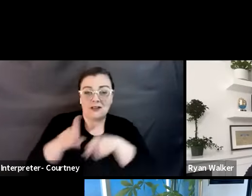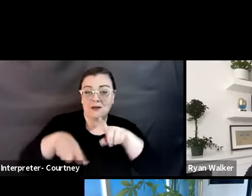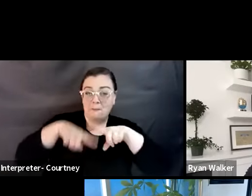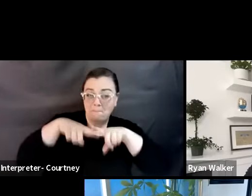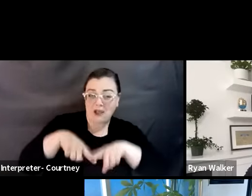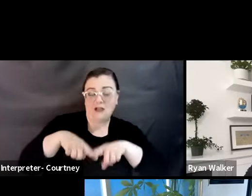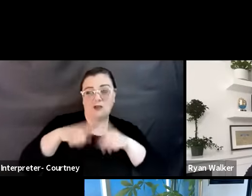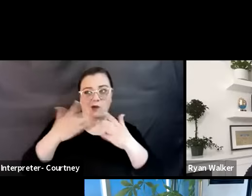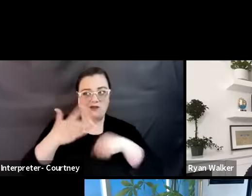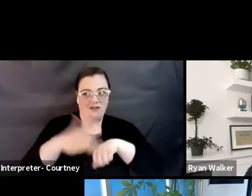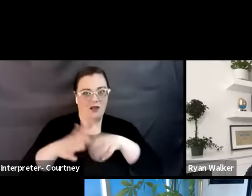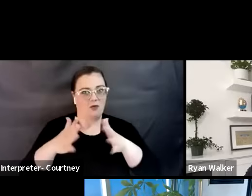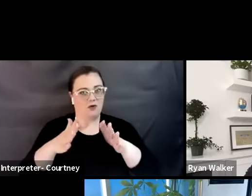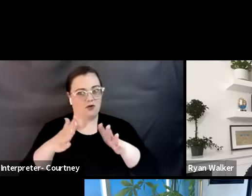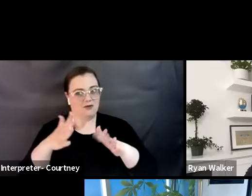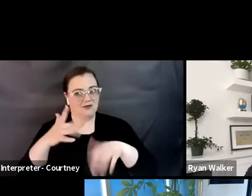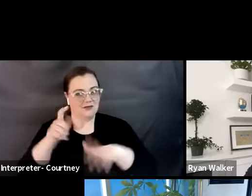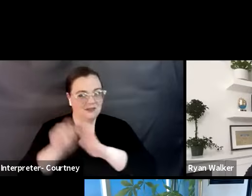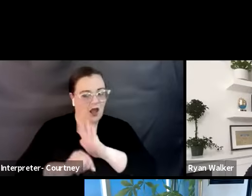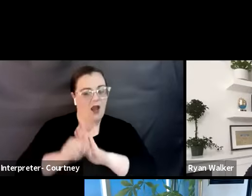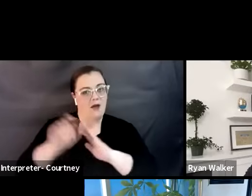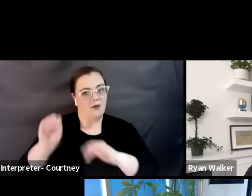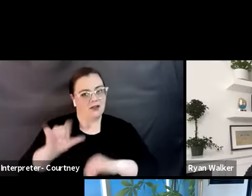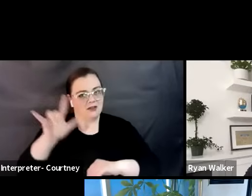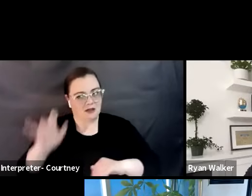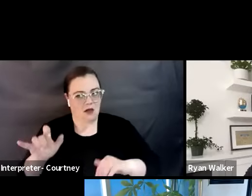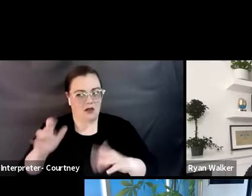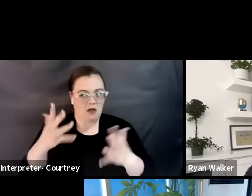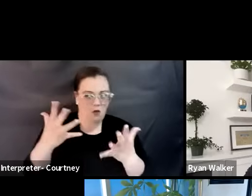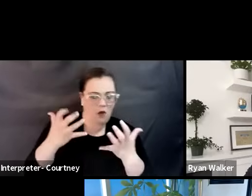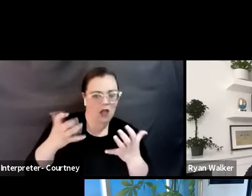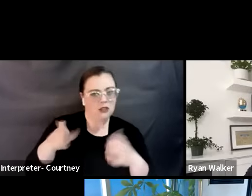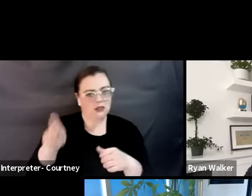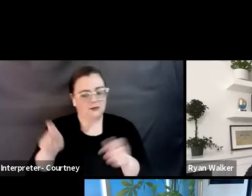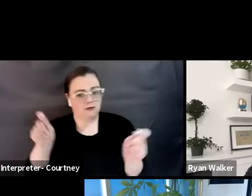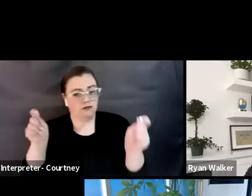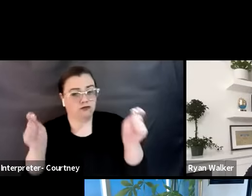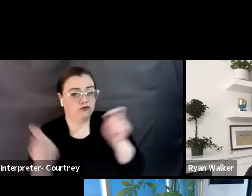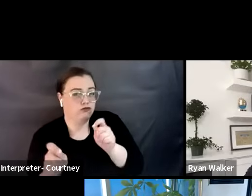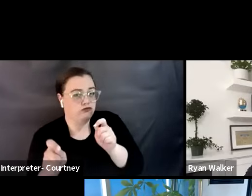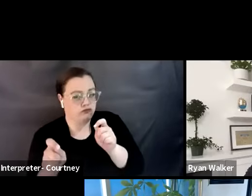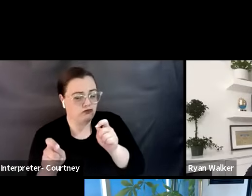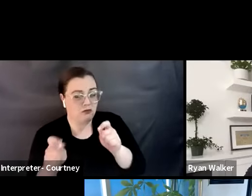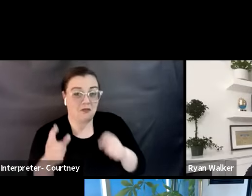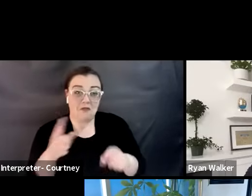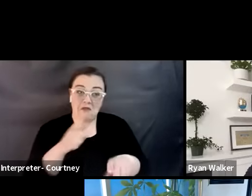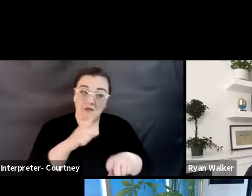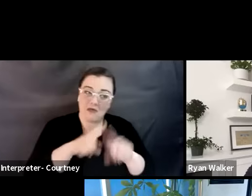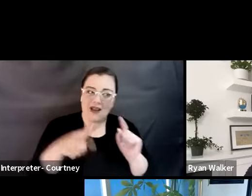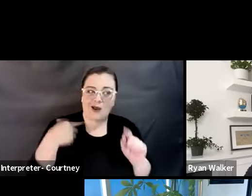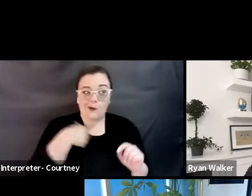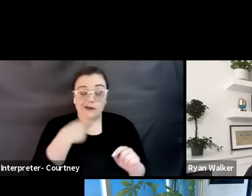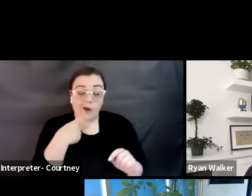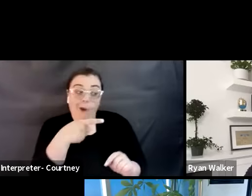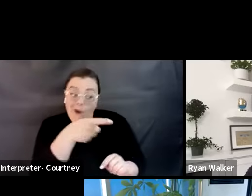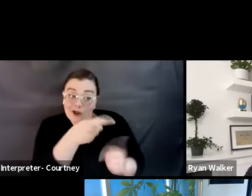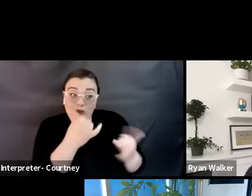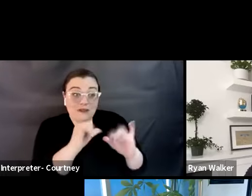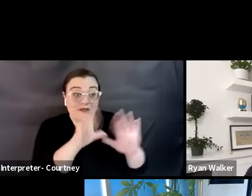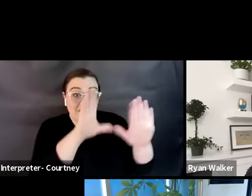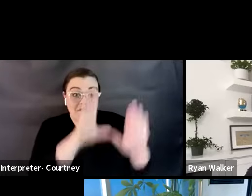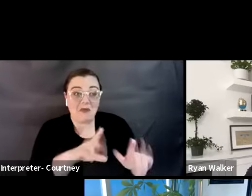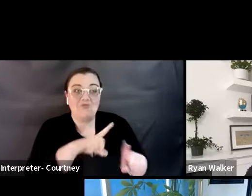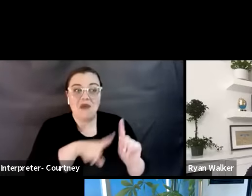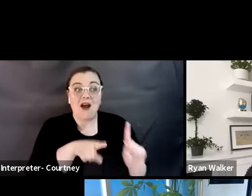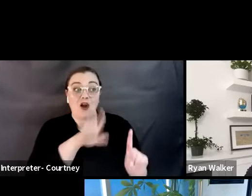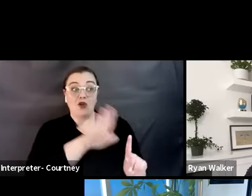As times people check in and we go, you're amazing. It's just right now, they're just not looking for your type as much. You're